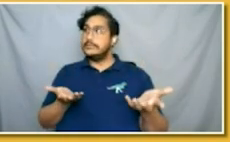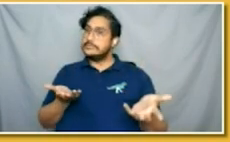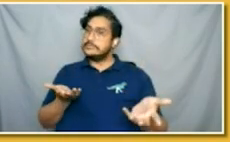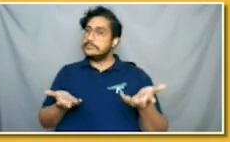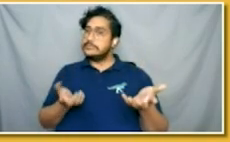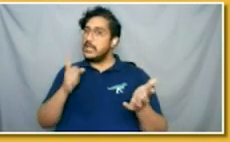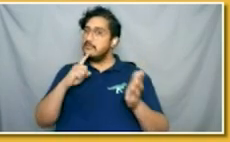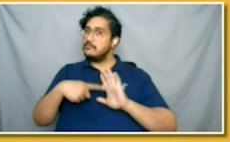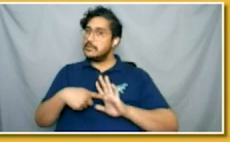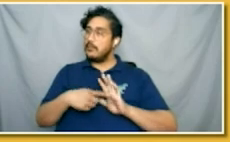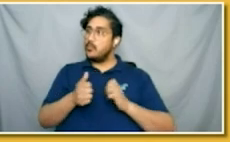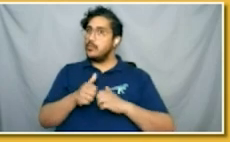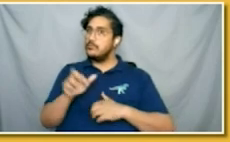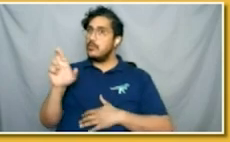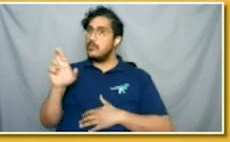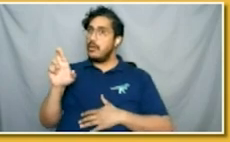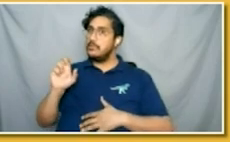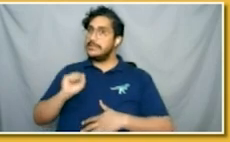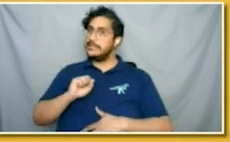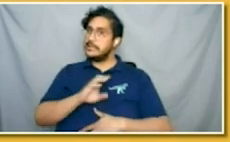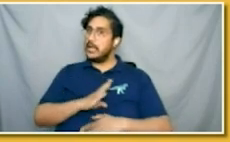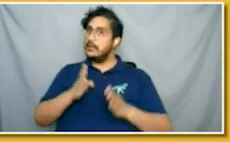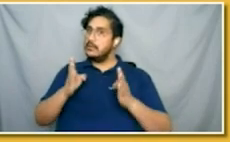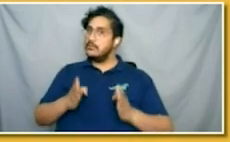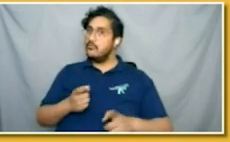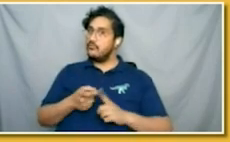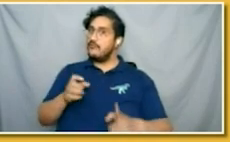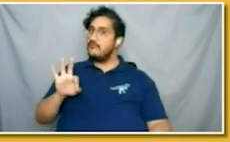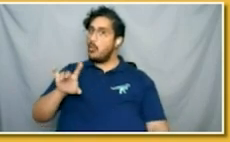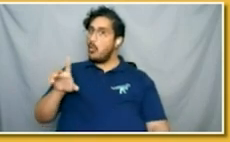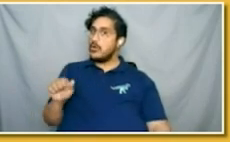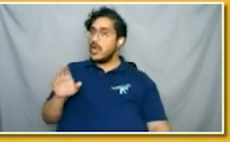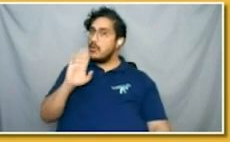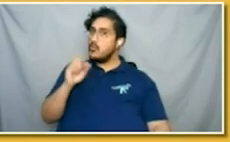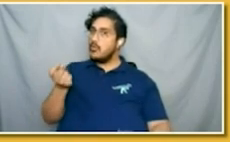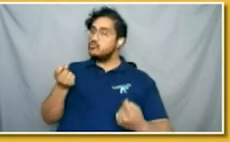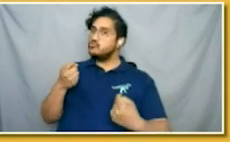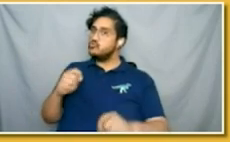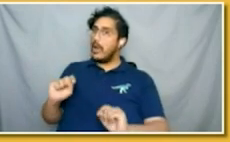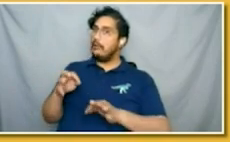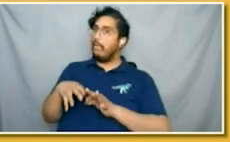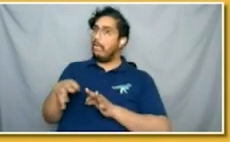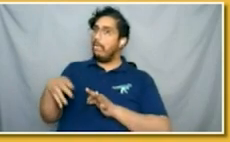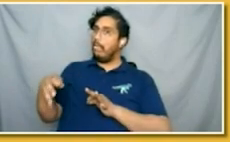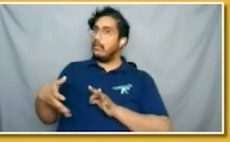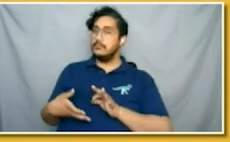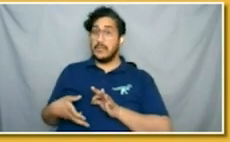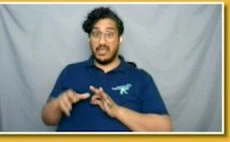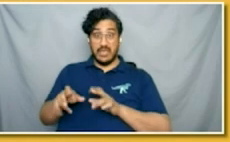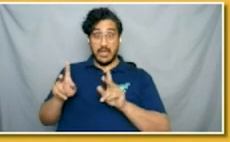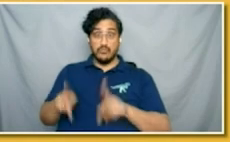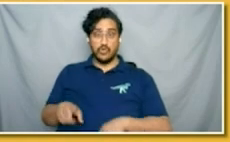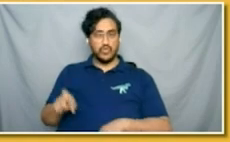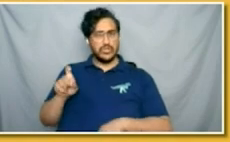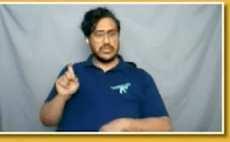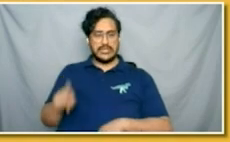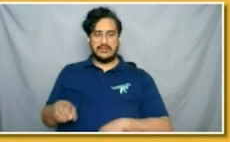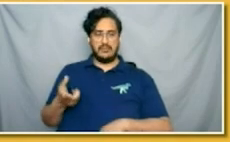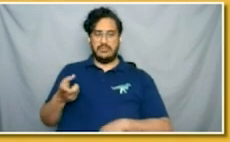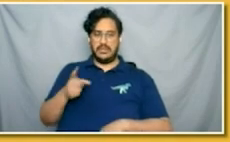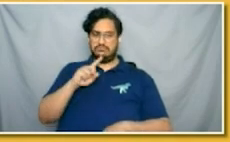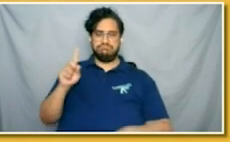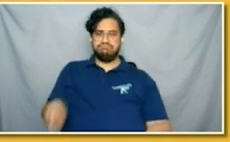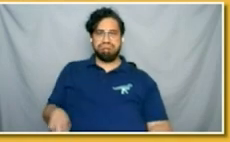from Florida trying to hold it up, you know, that person needs to be called out in a very public way. And, you know, I don't see DeJoy doing that.